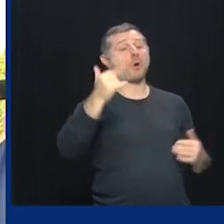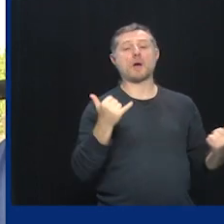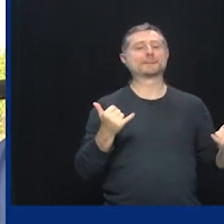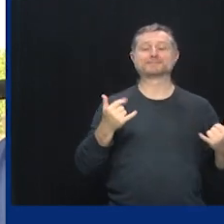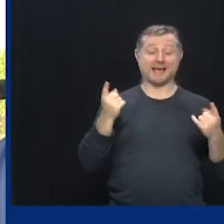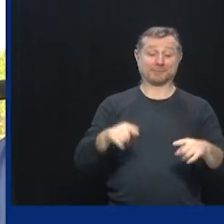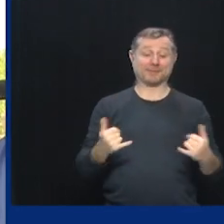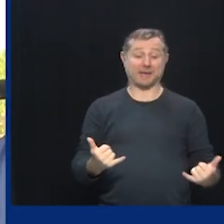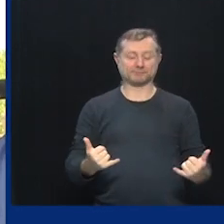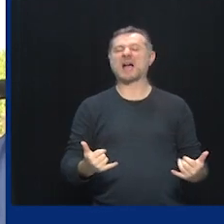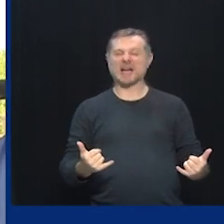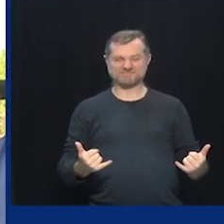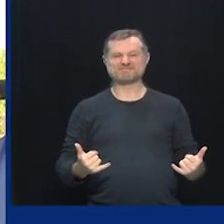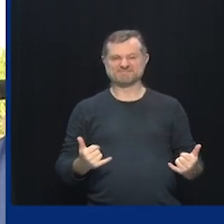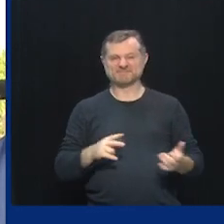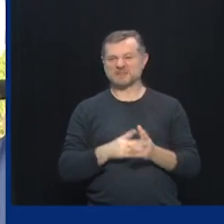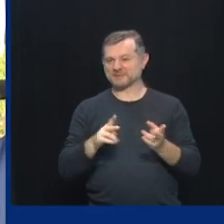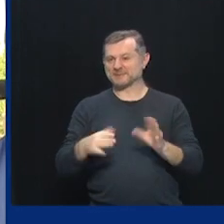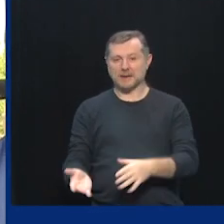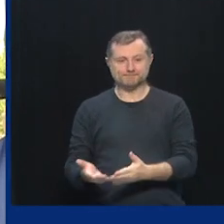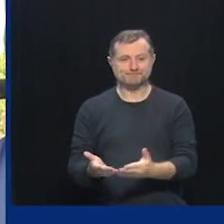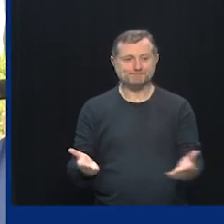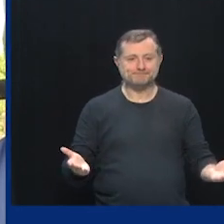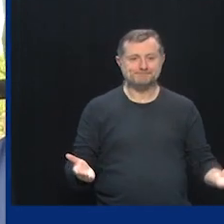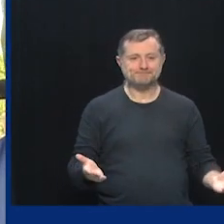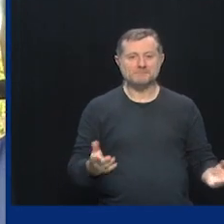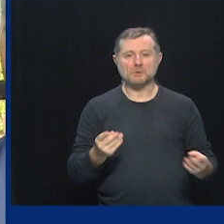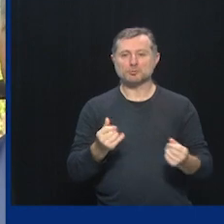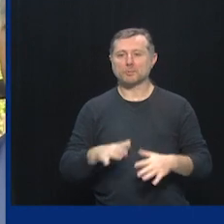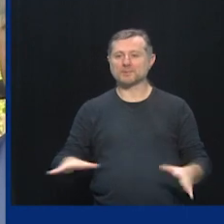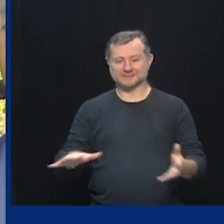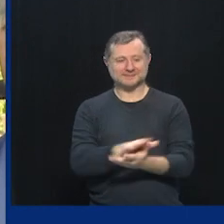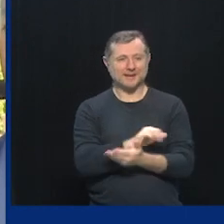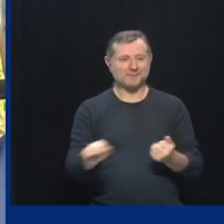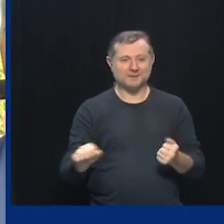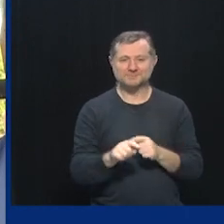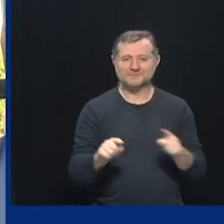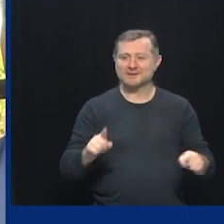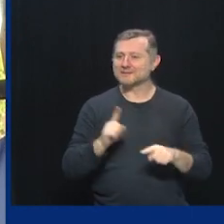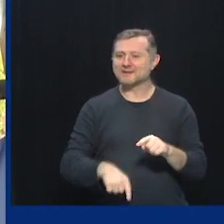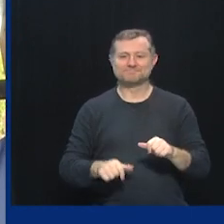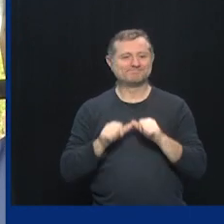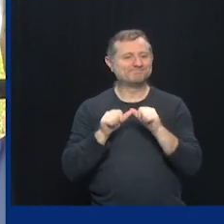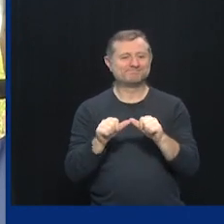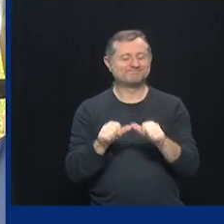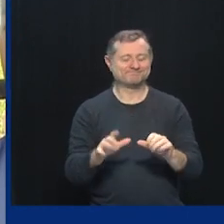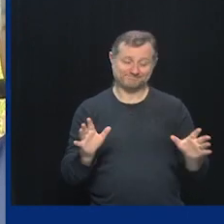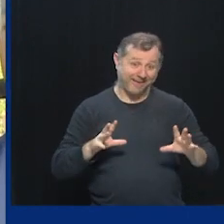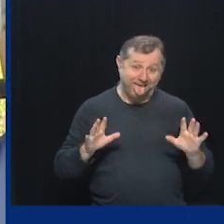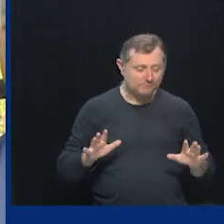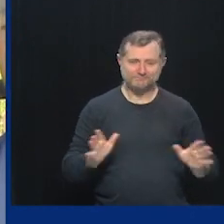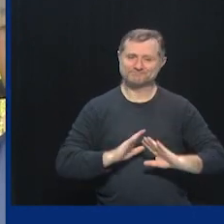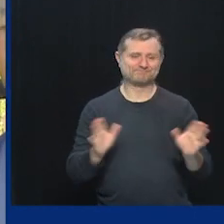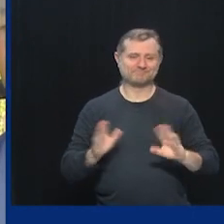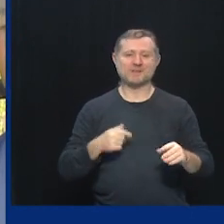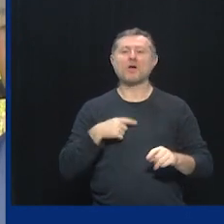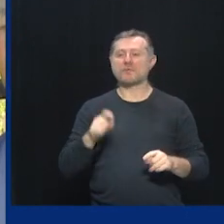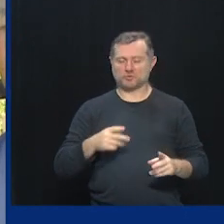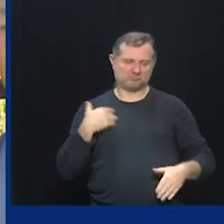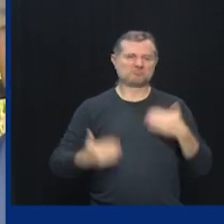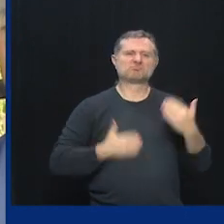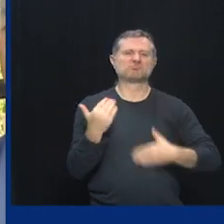losing lives, we're losing property, and we cannot continue on this path. So that is a sense of urgency that I'm bringing to